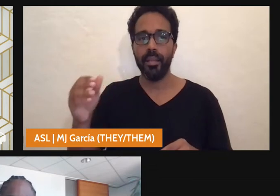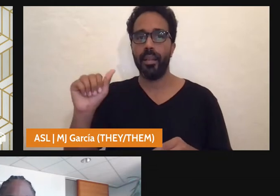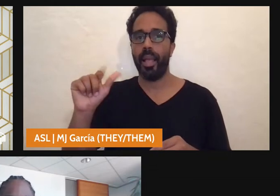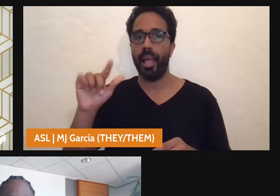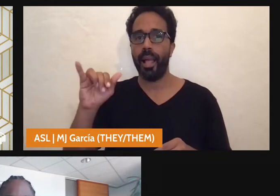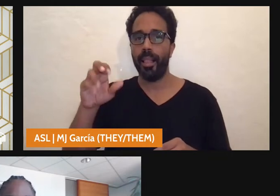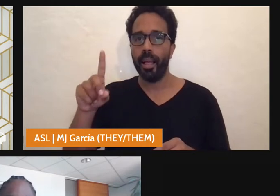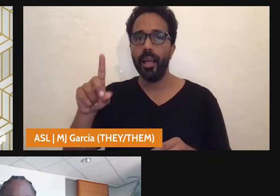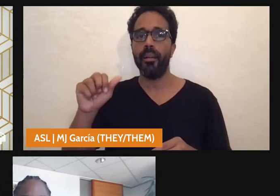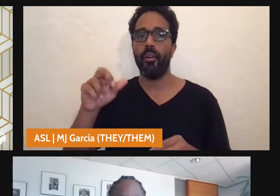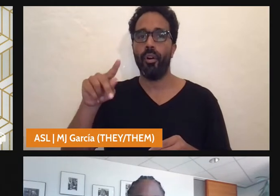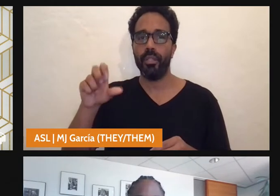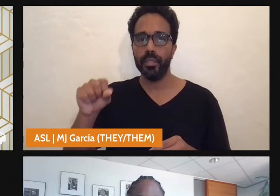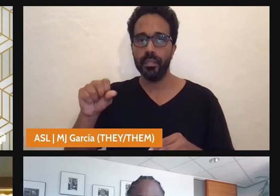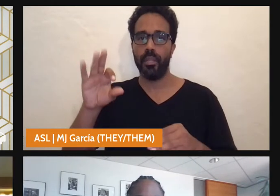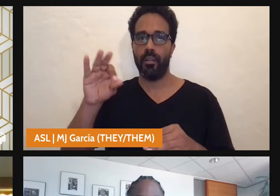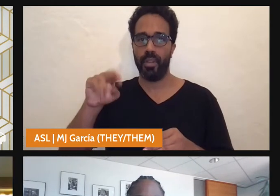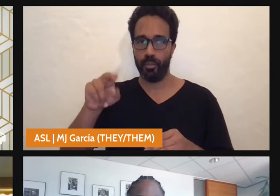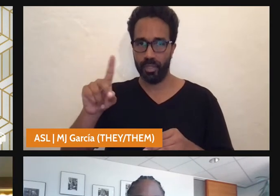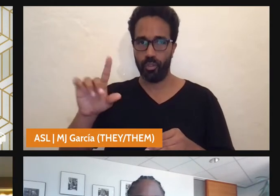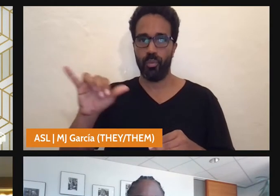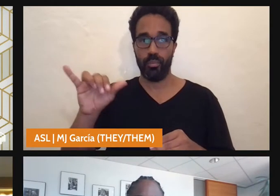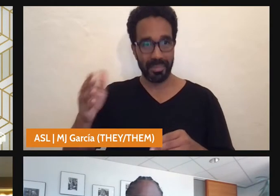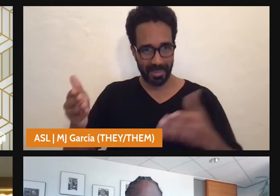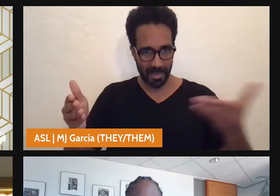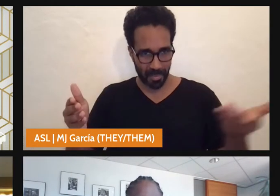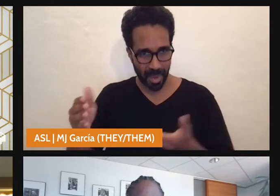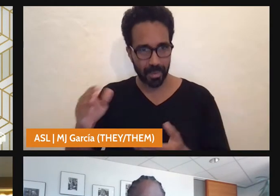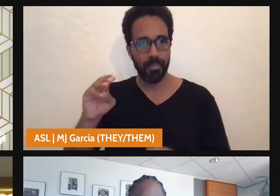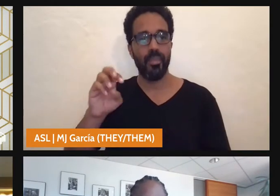Foundation. Maria, welcome.